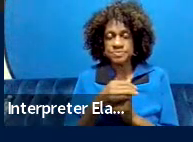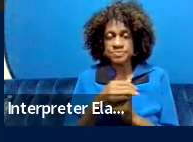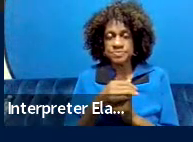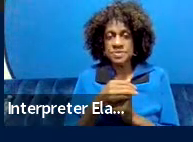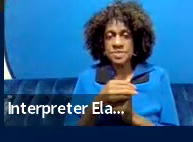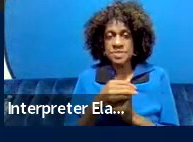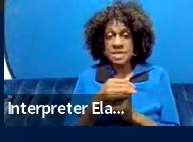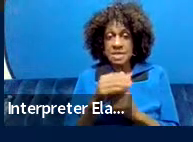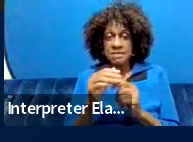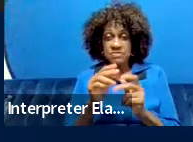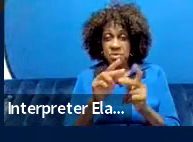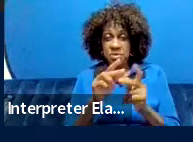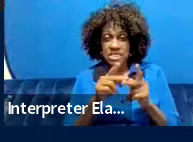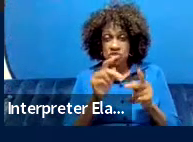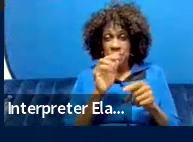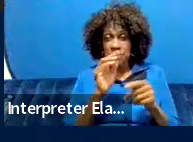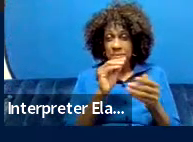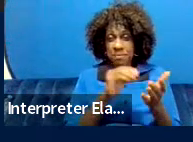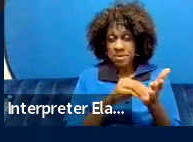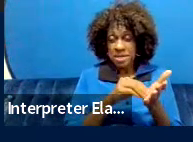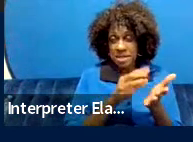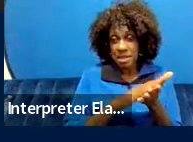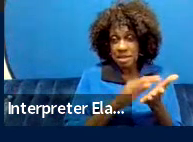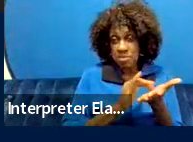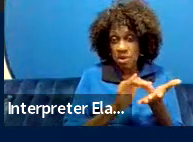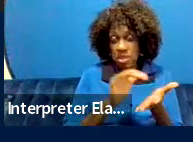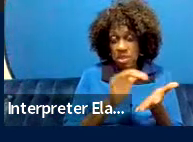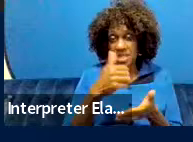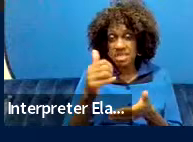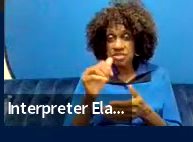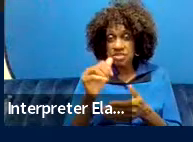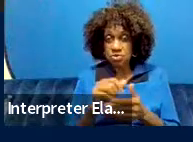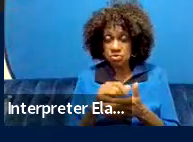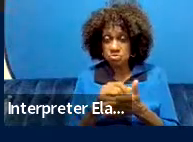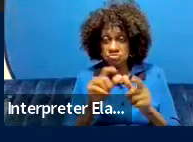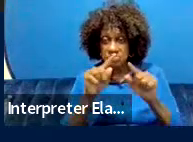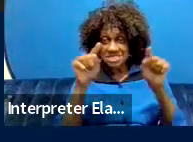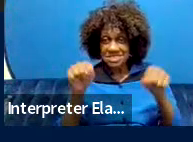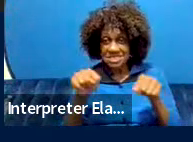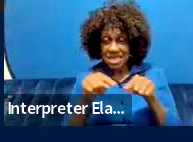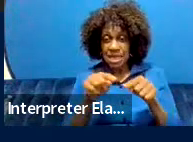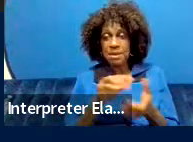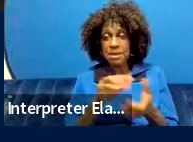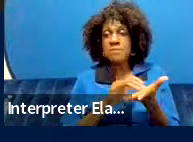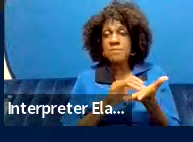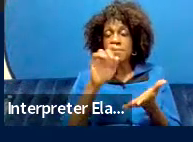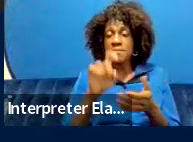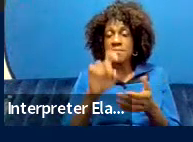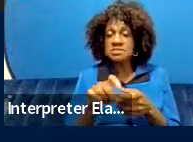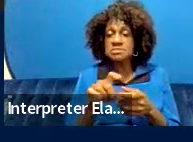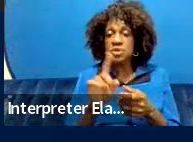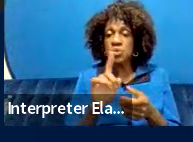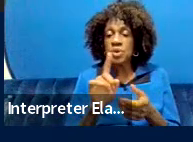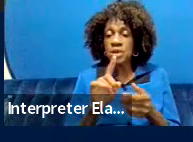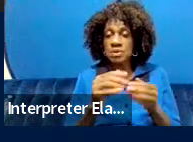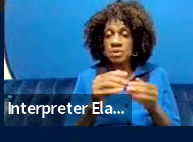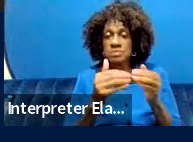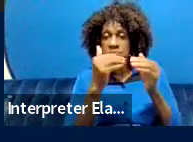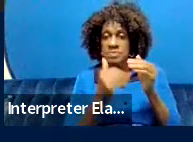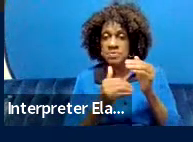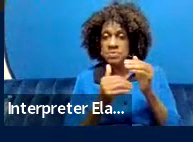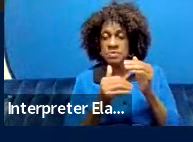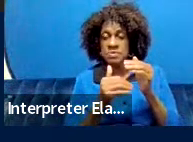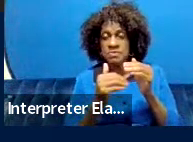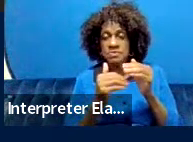Positioning of Braille in relation to other sign content. Braille must be located below the